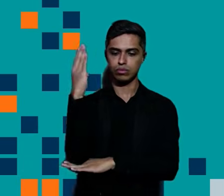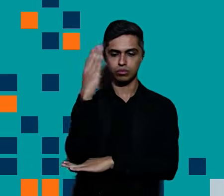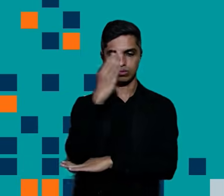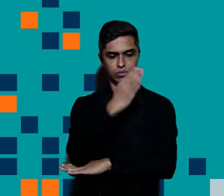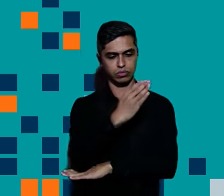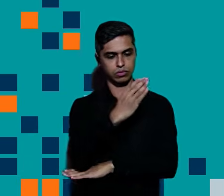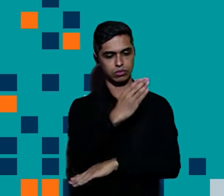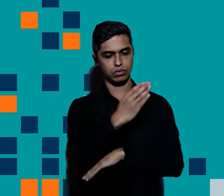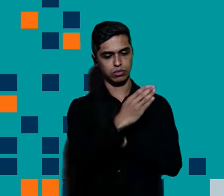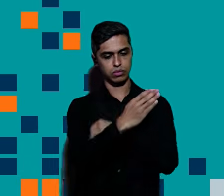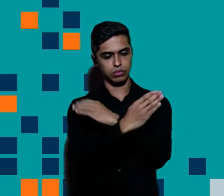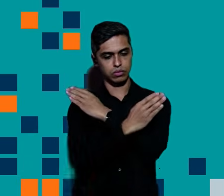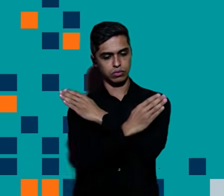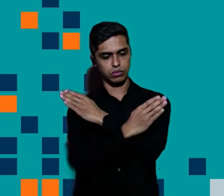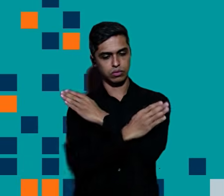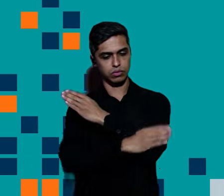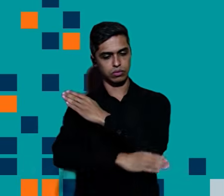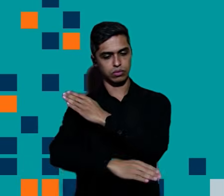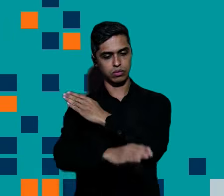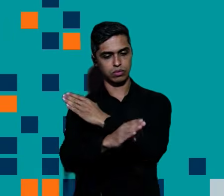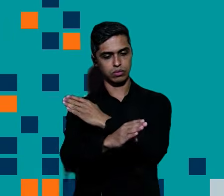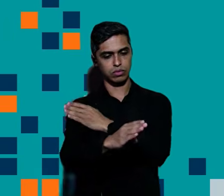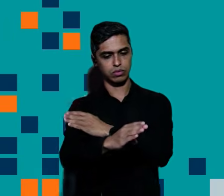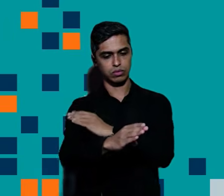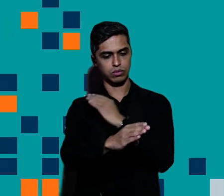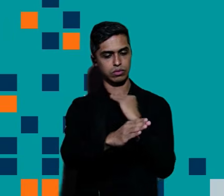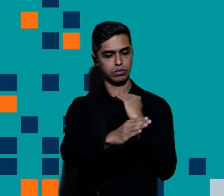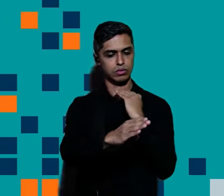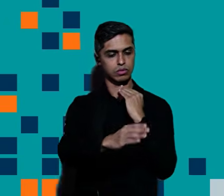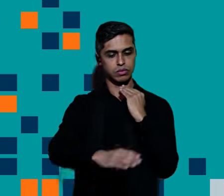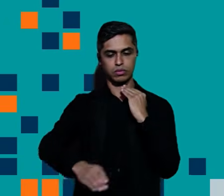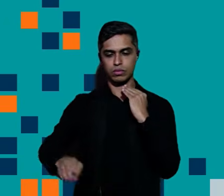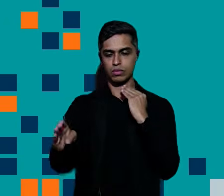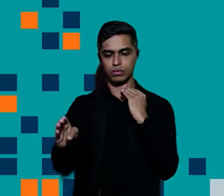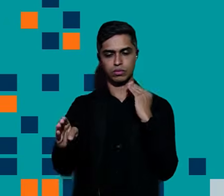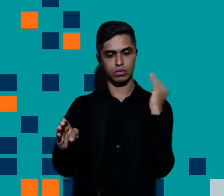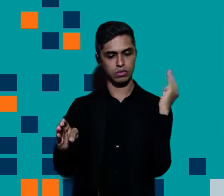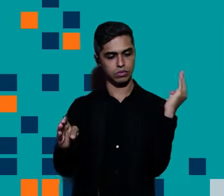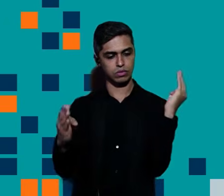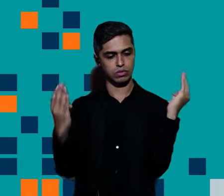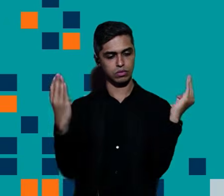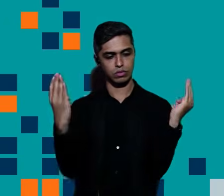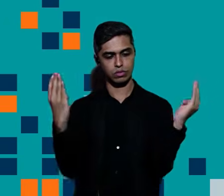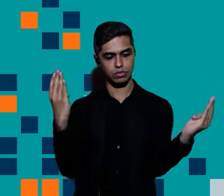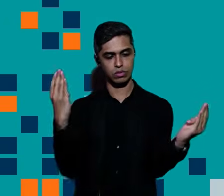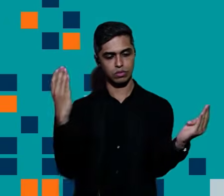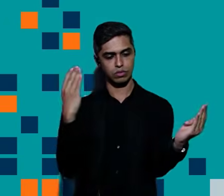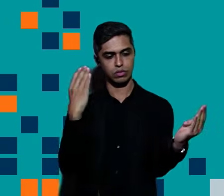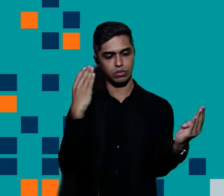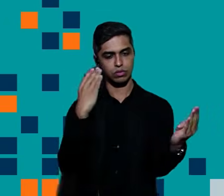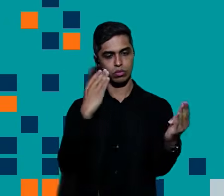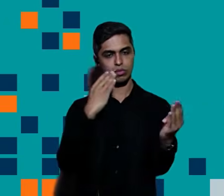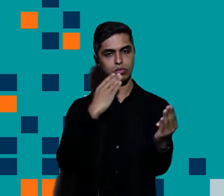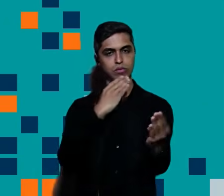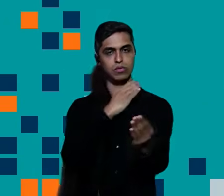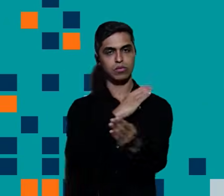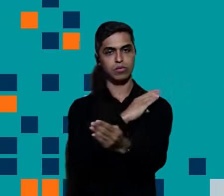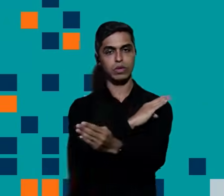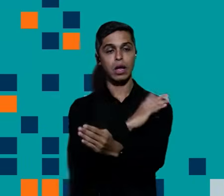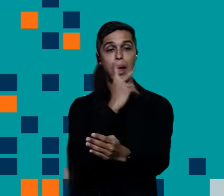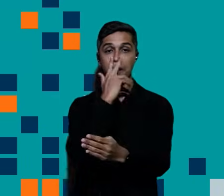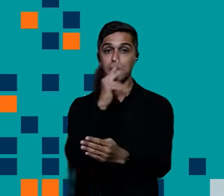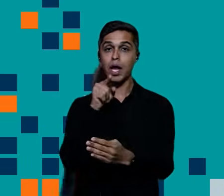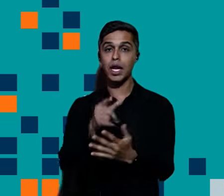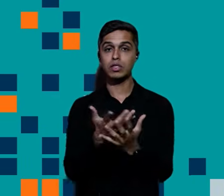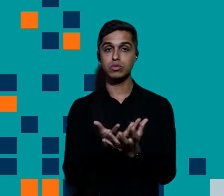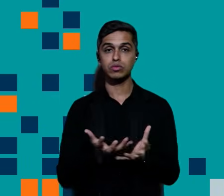it changes in the same way that the forest begins to change through the various seasons with the leaves that are